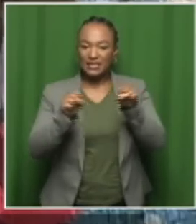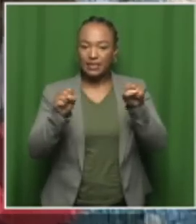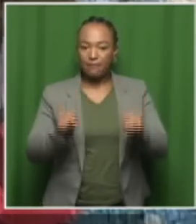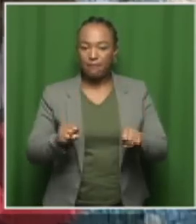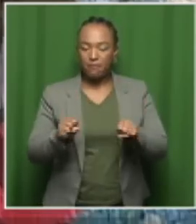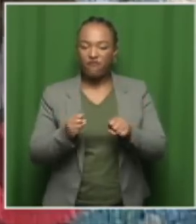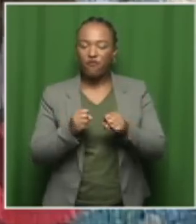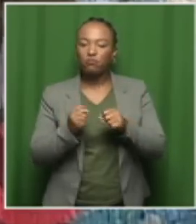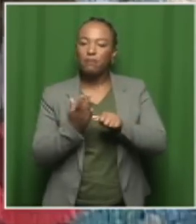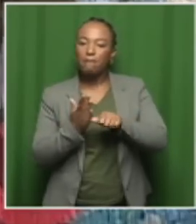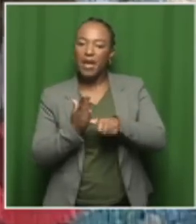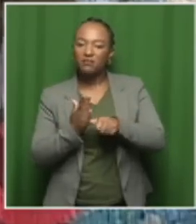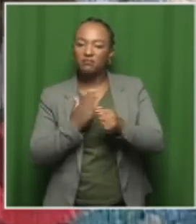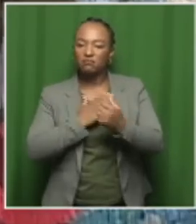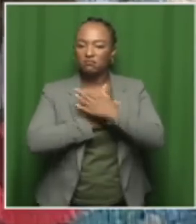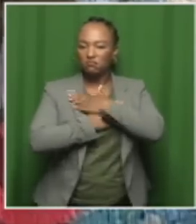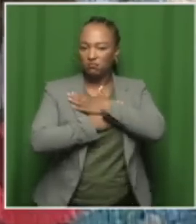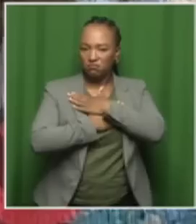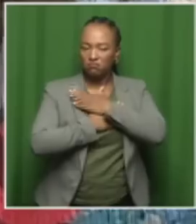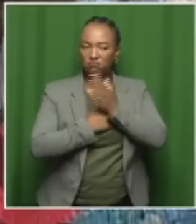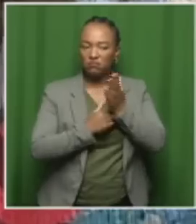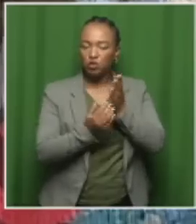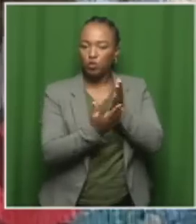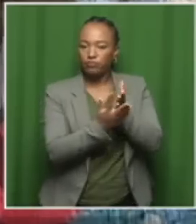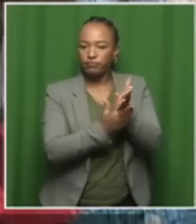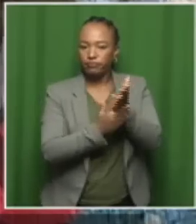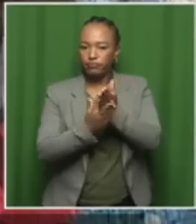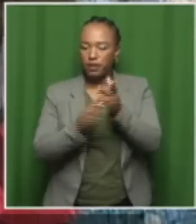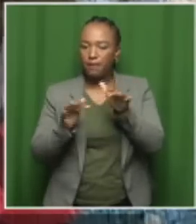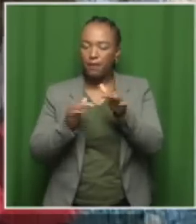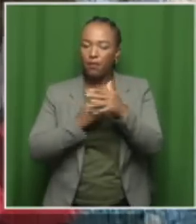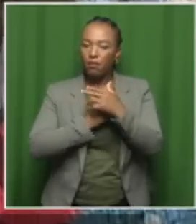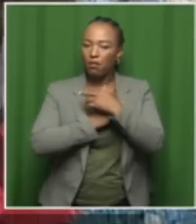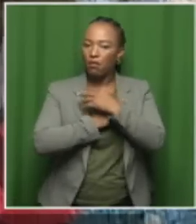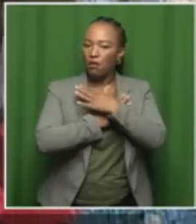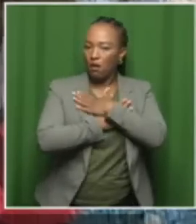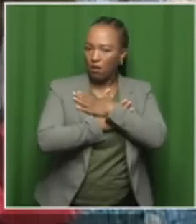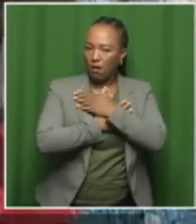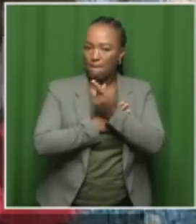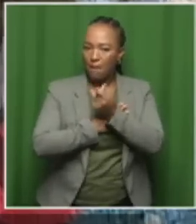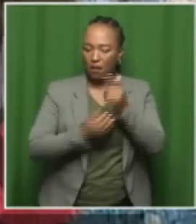allowed for pensioners to people with retirement